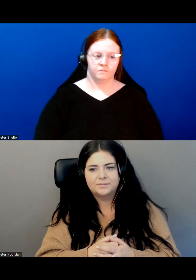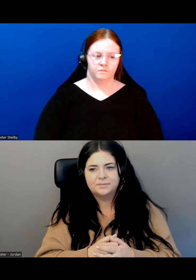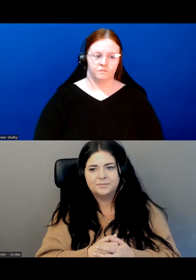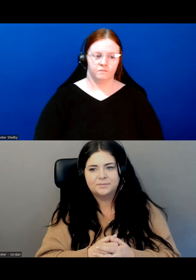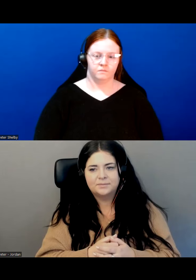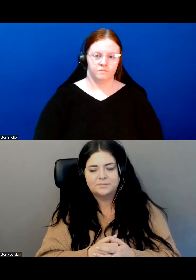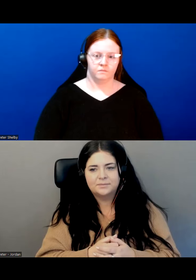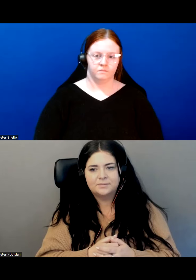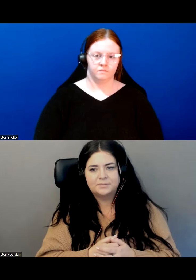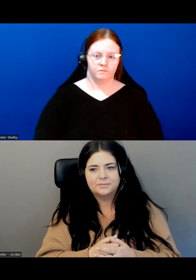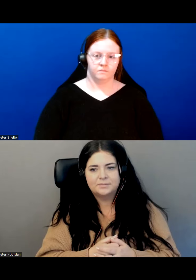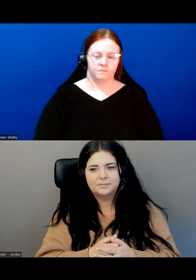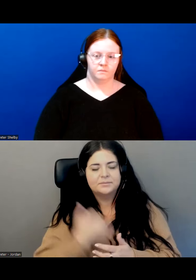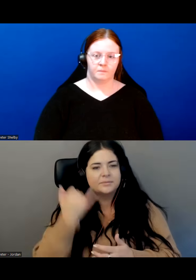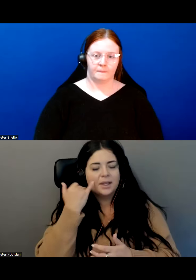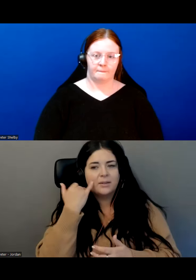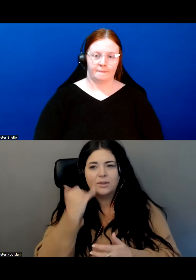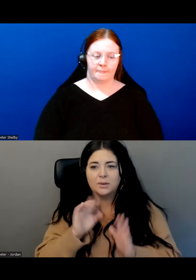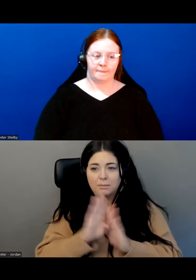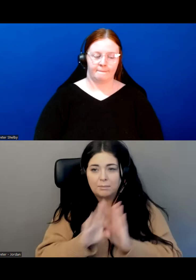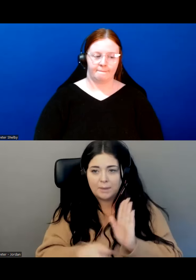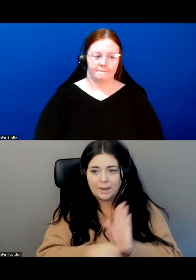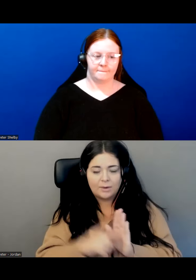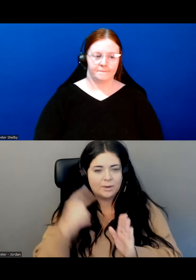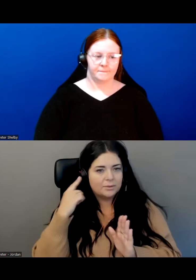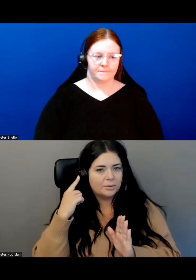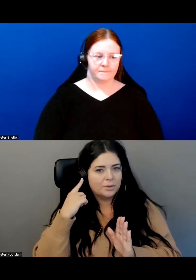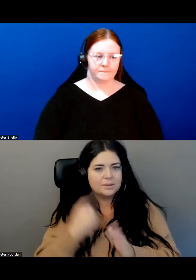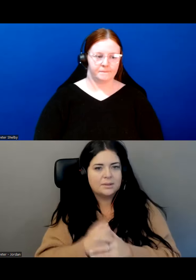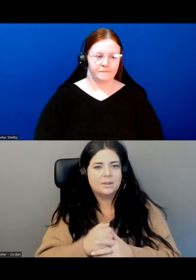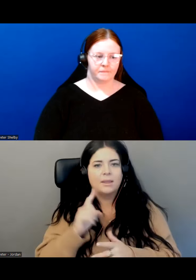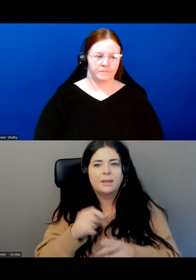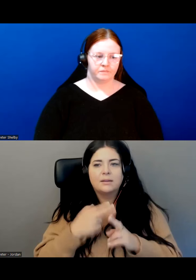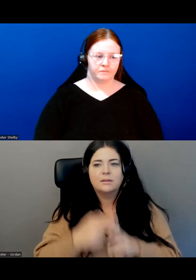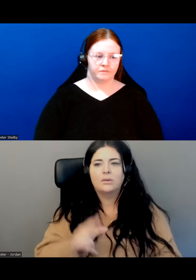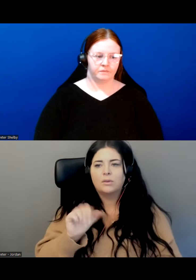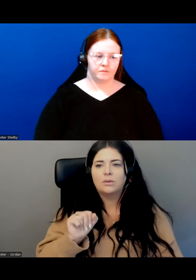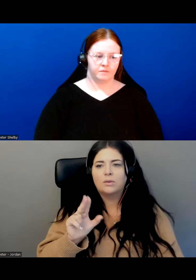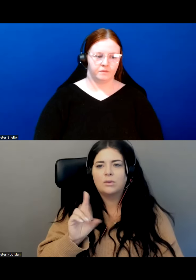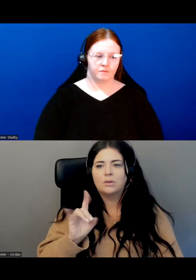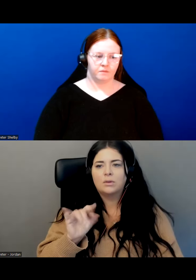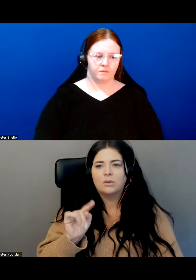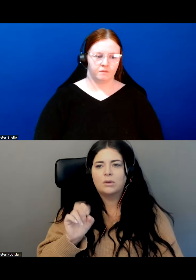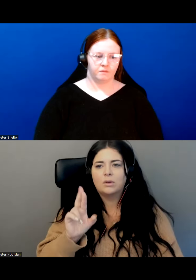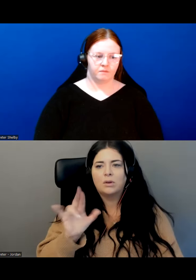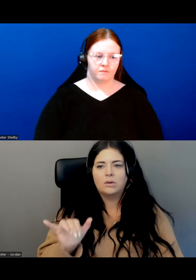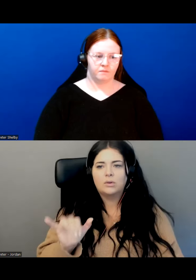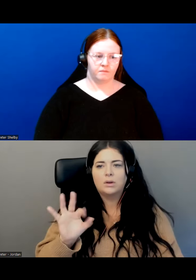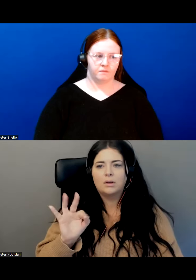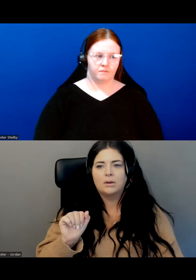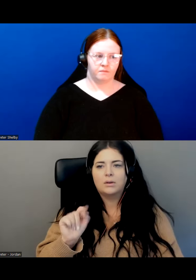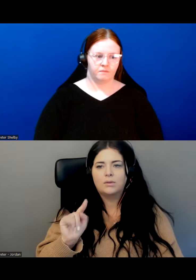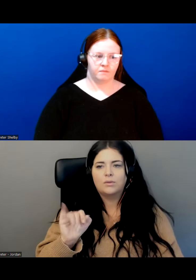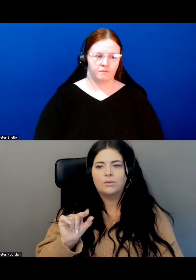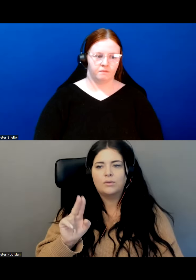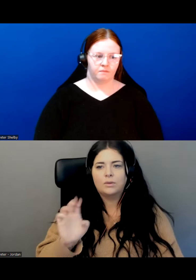situations where there's background noise. This is a real term called auditory fatigue, and it's very, very present in a